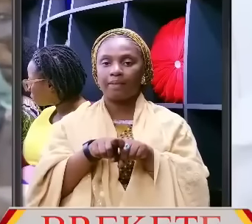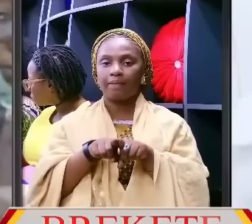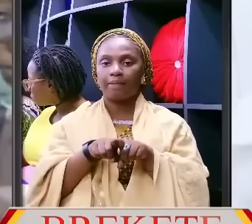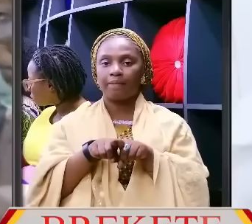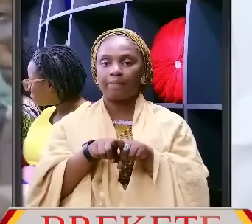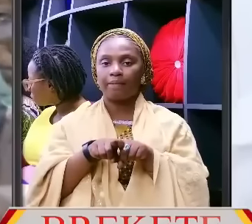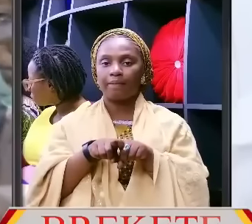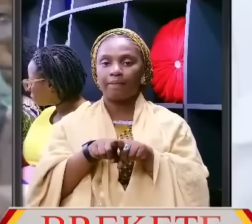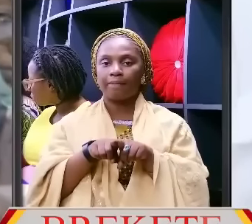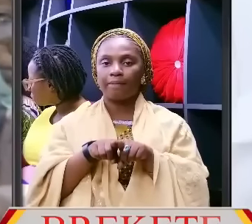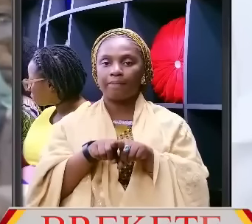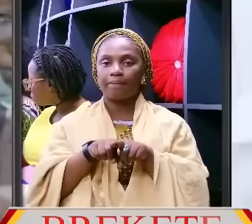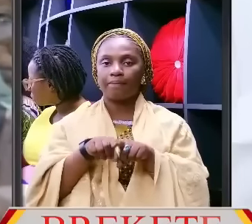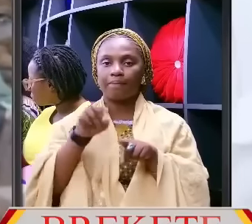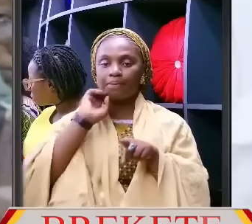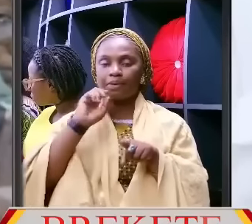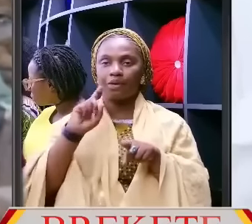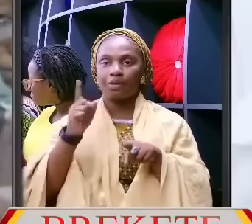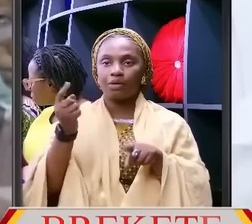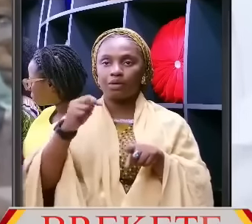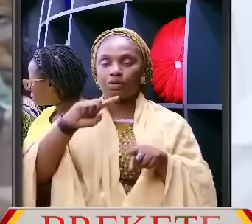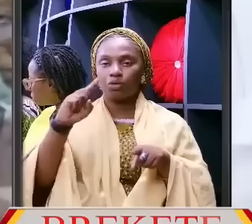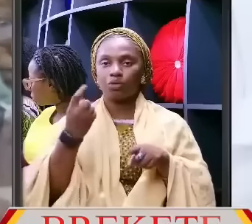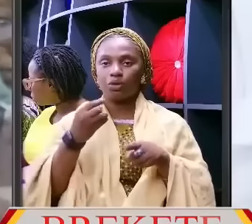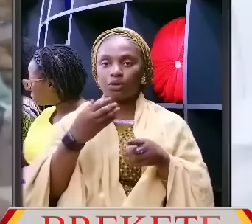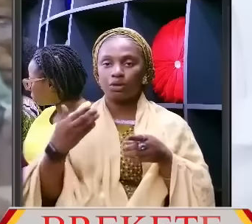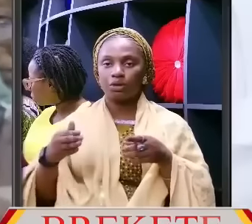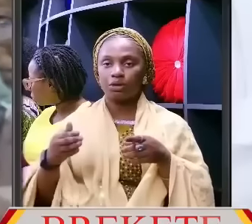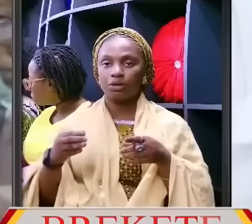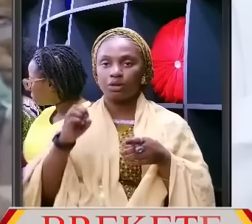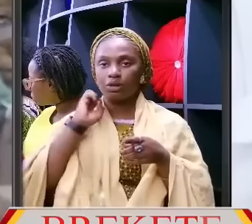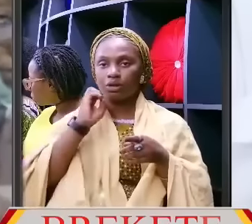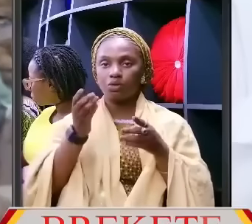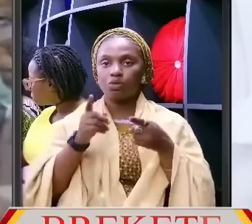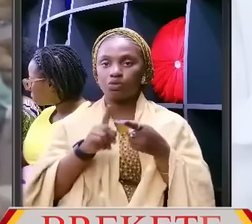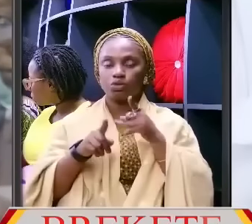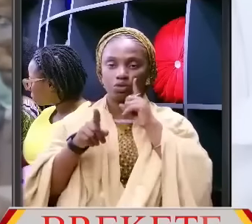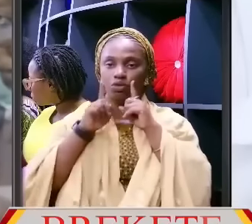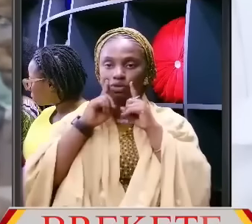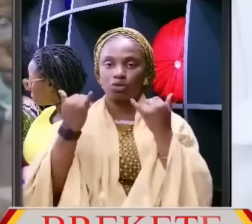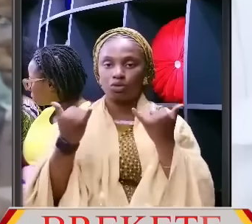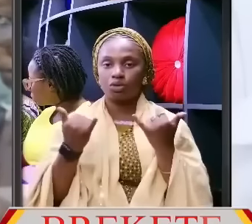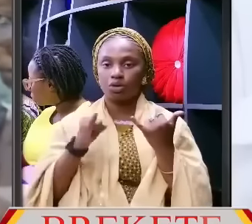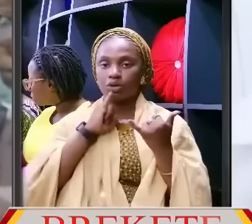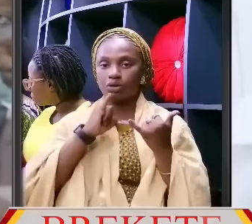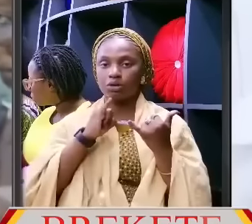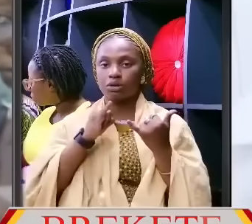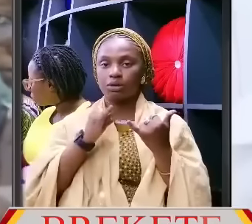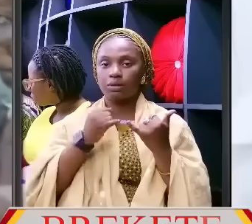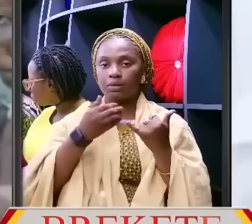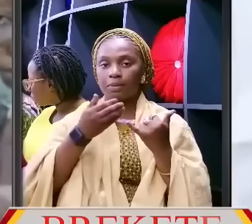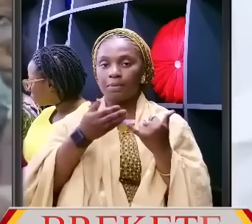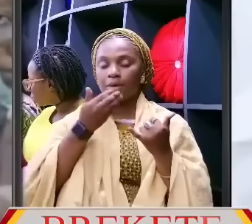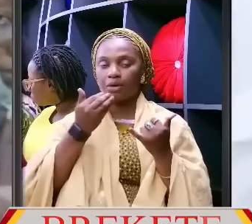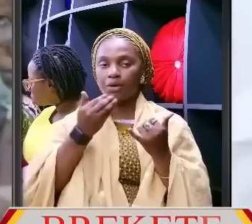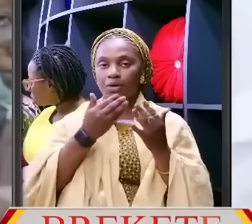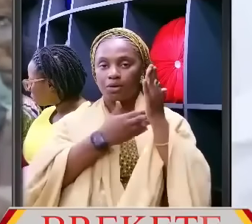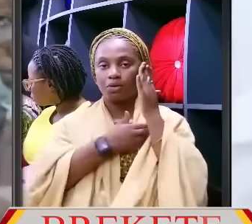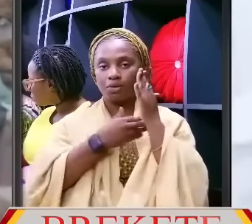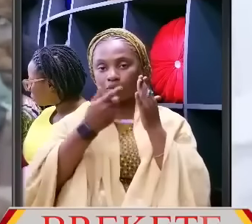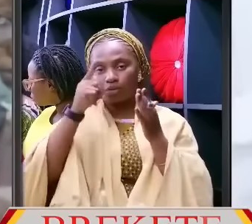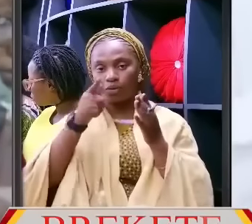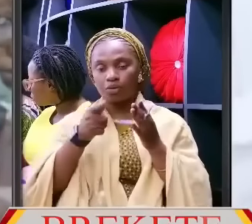Say the only thing we'll do talk now that to say may God forgive him. Oh yeah, one sorry. No